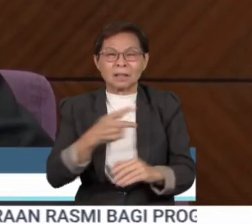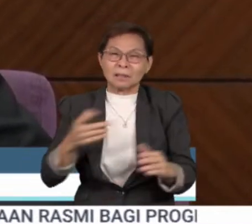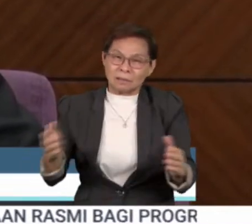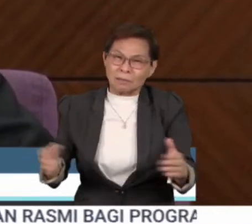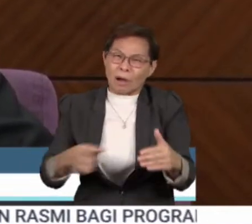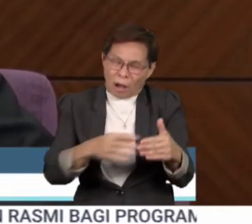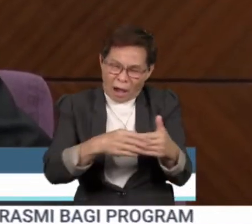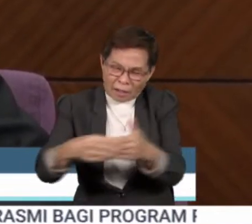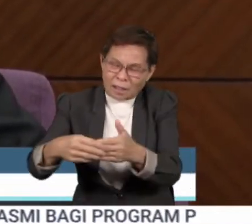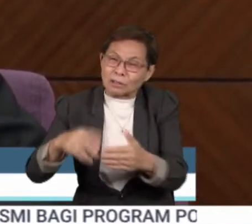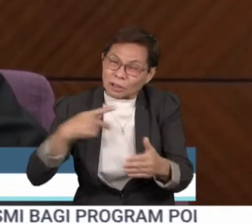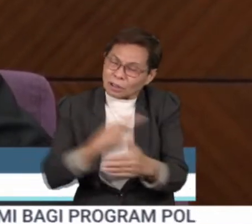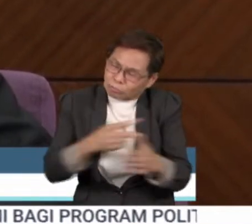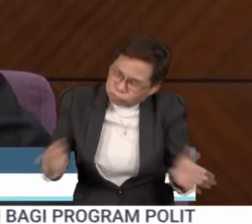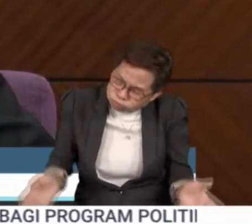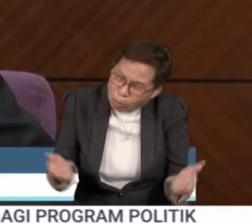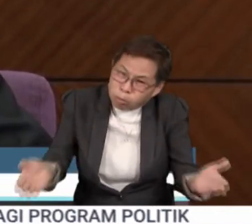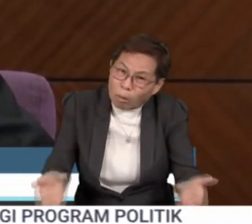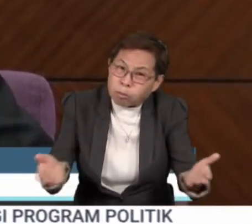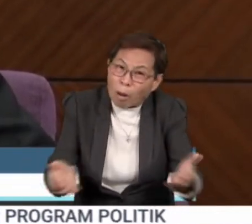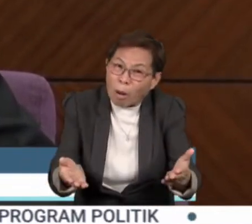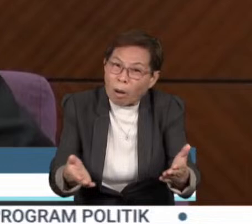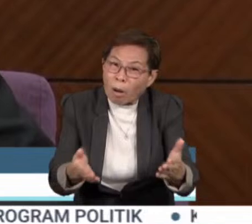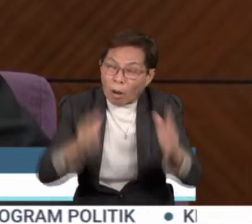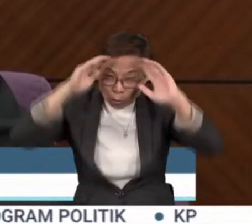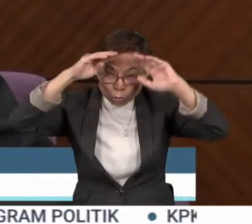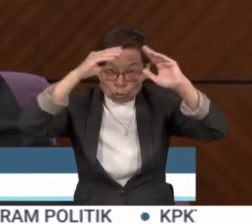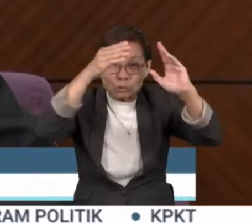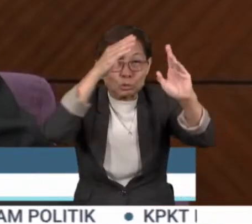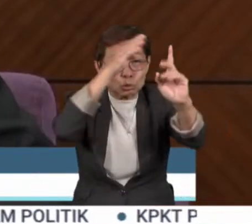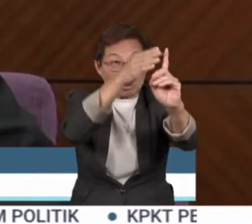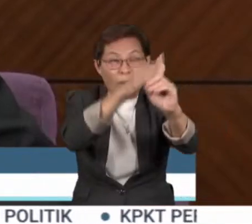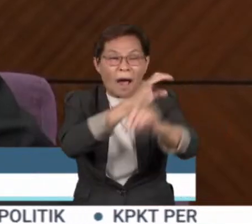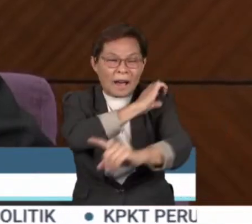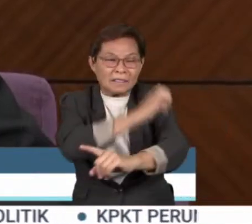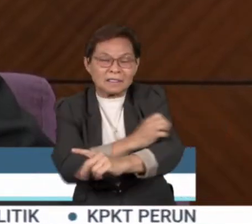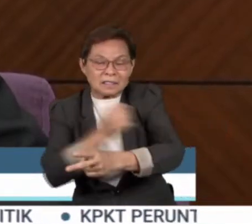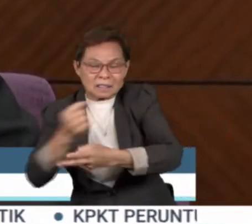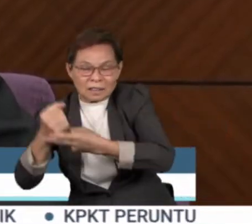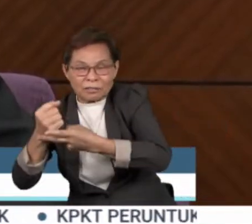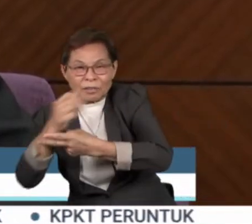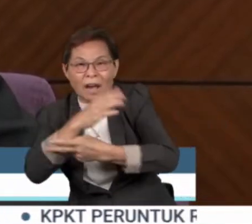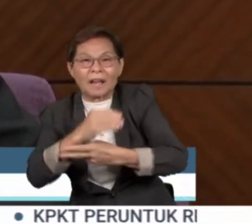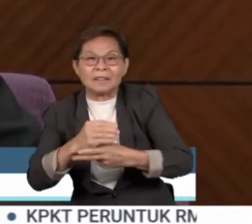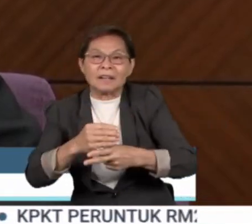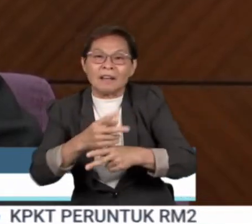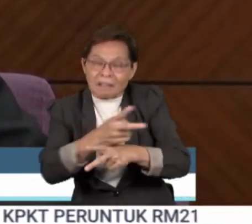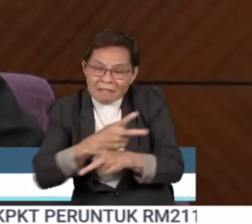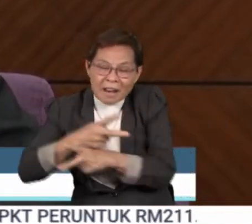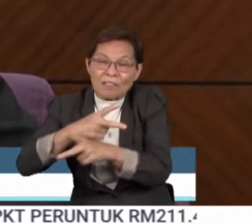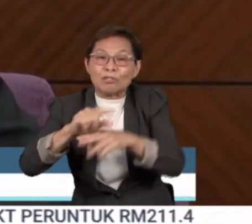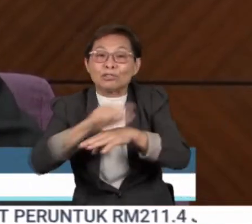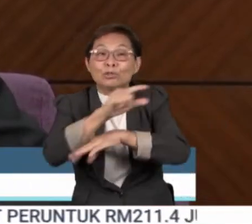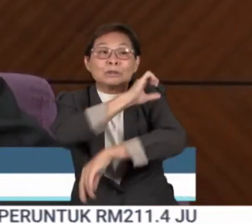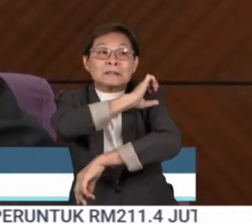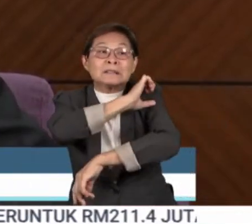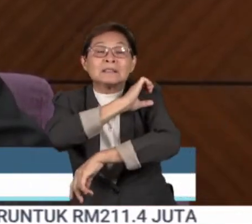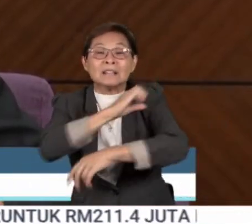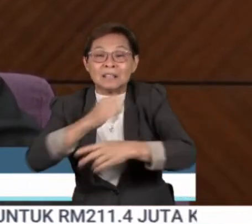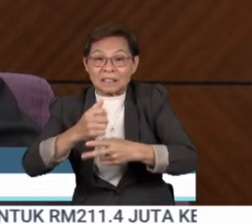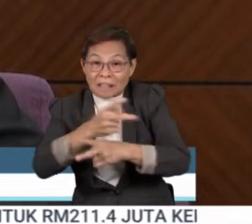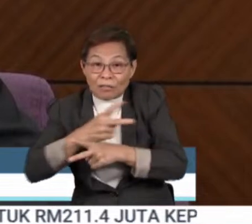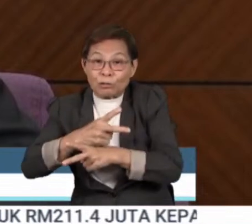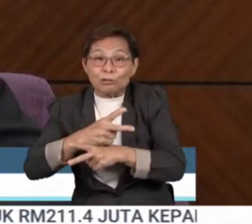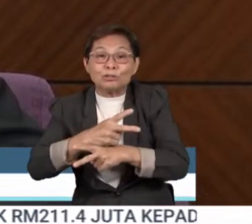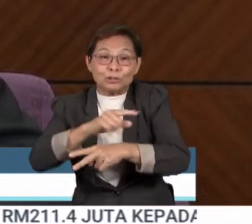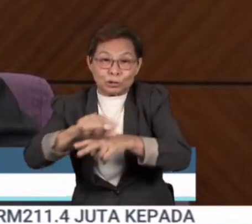encouraging the shift is also towards more energy conservation and efficient use lah. And I think we've seen when we did